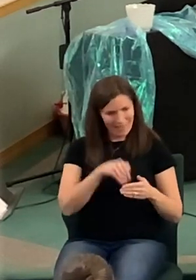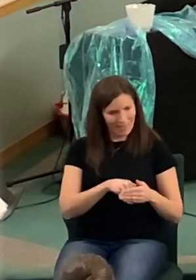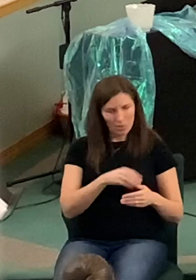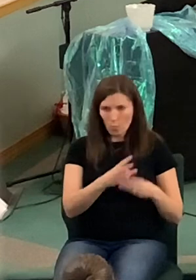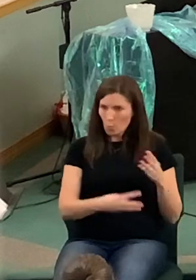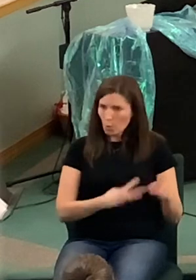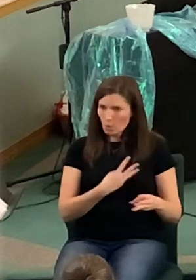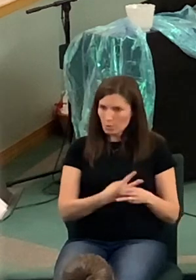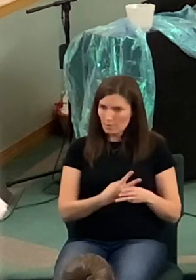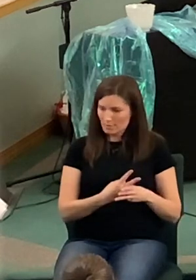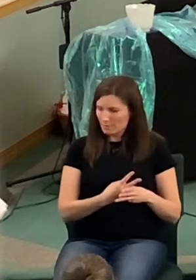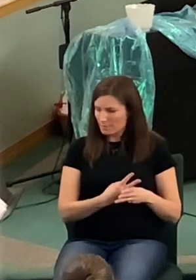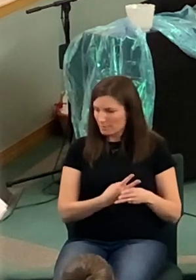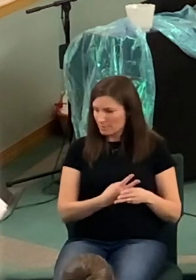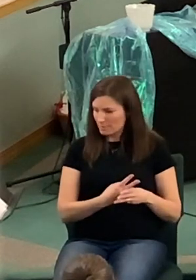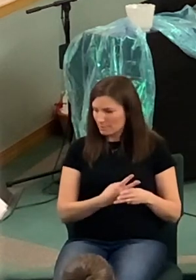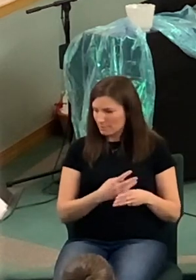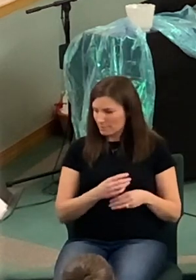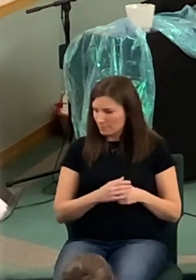world?